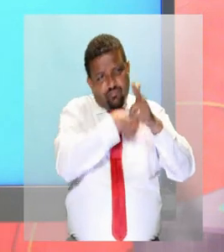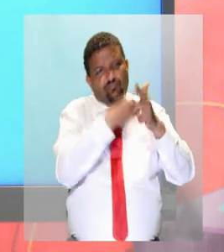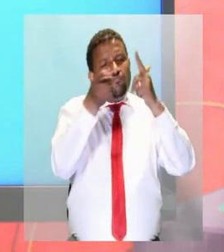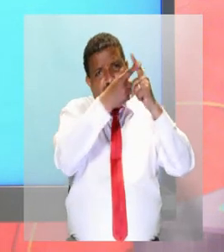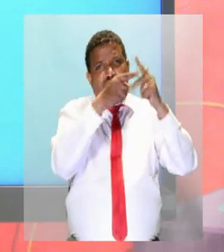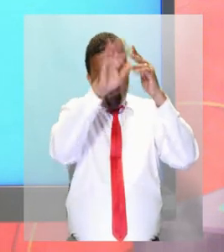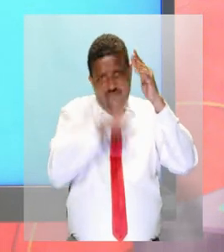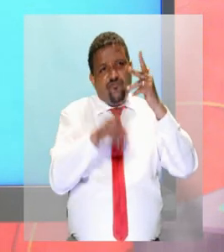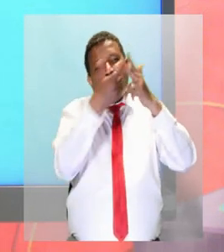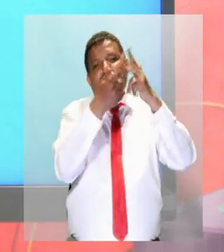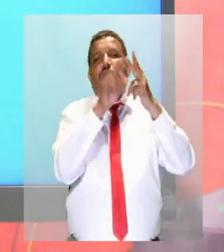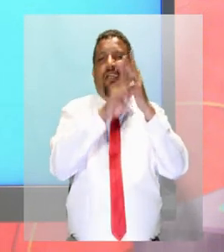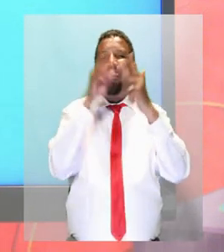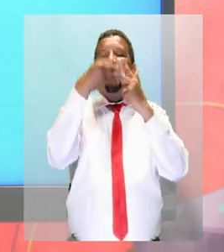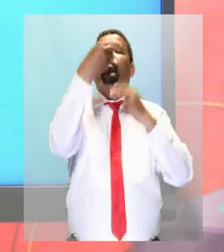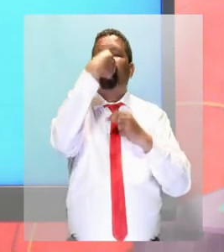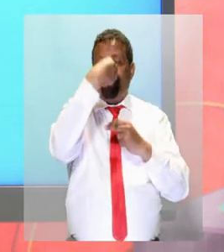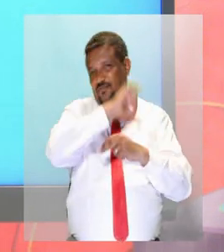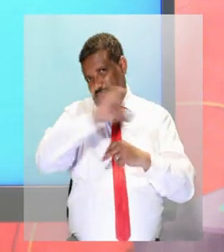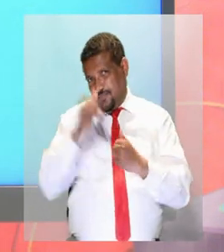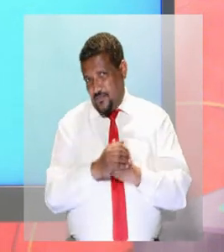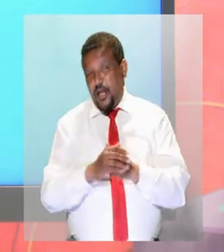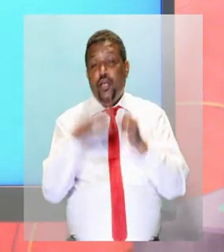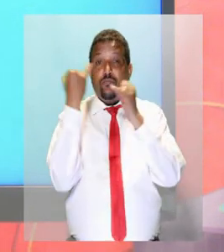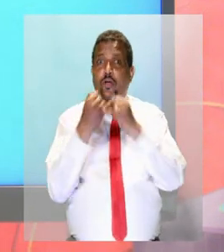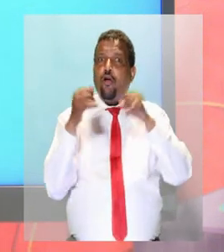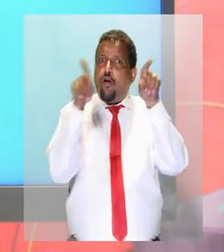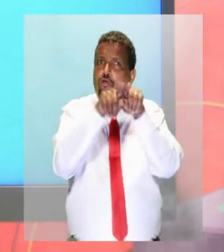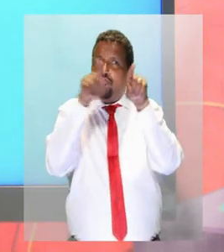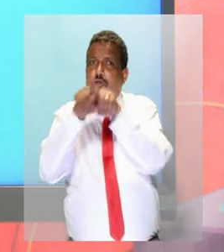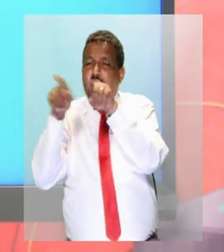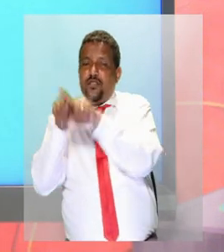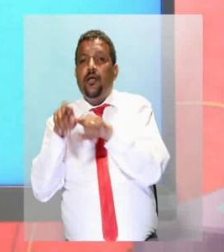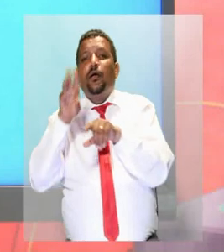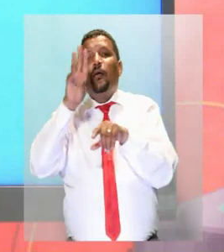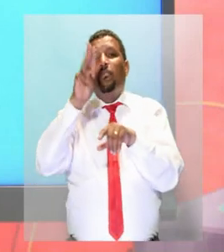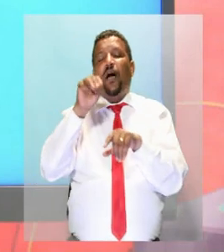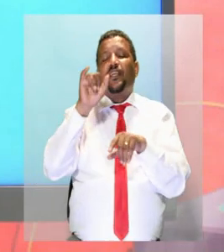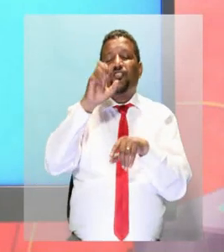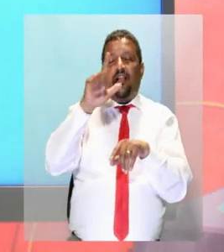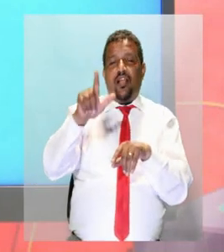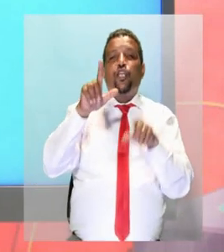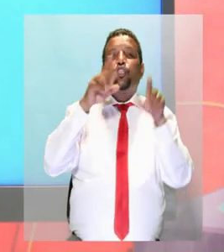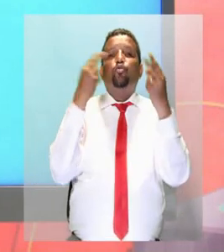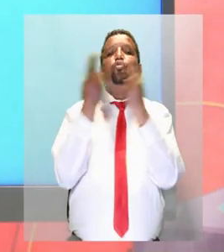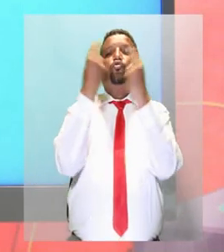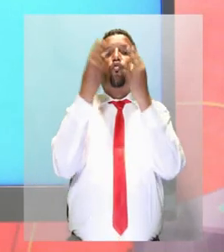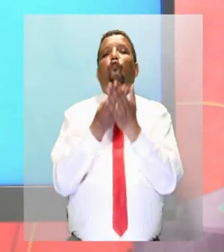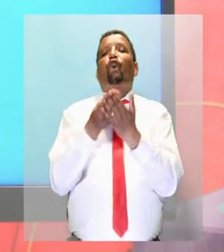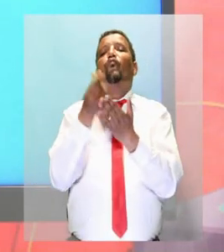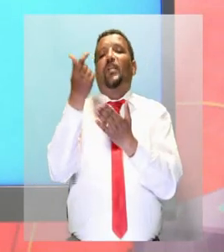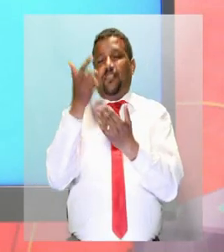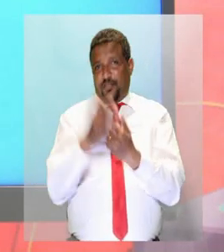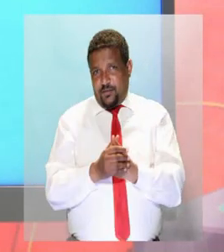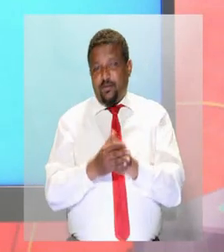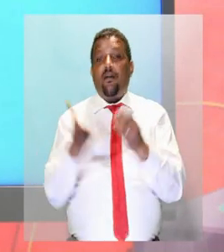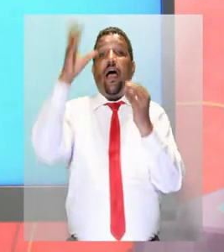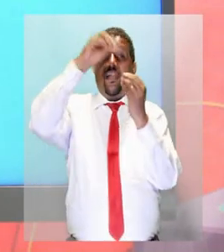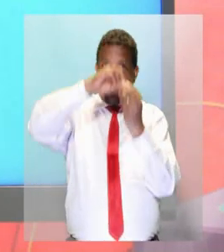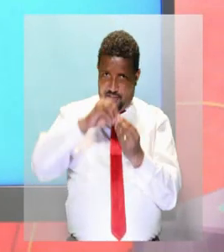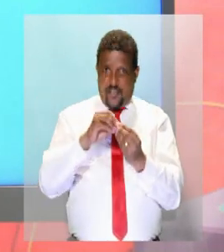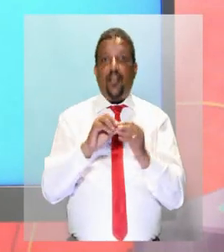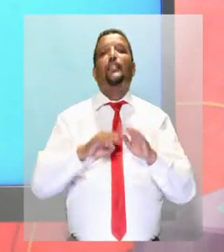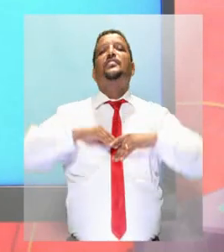and the second. The last one is constant marginality of money. This means the additional satisfaction that we get